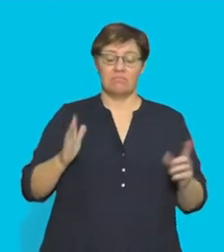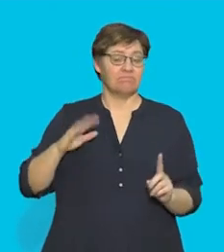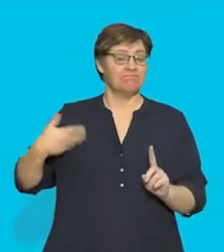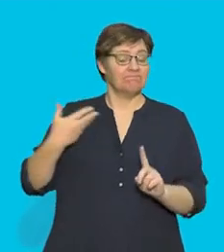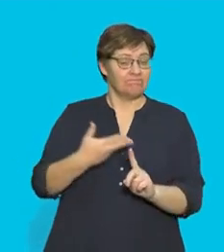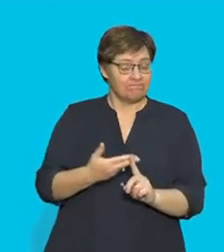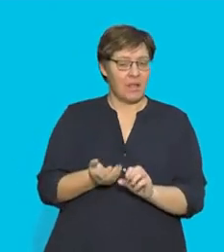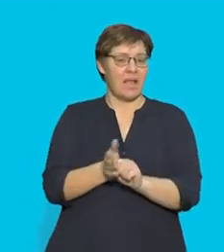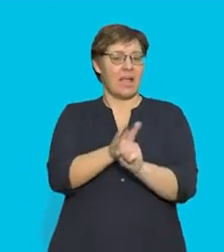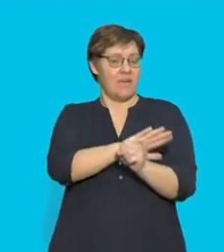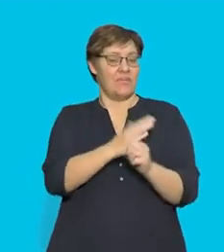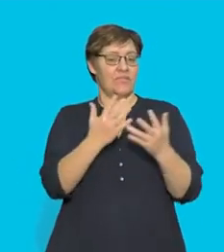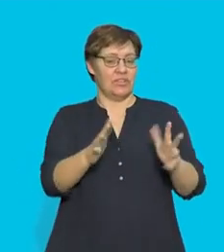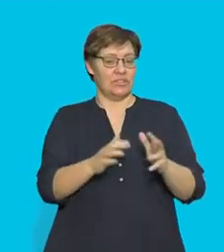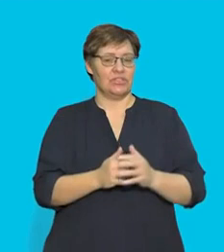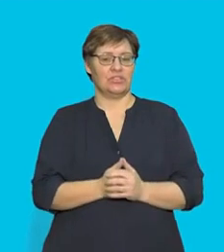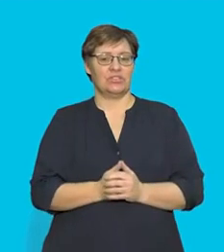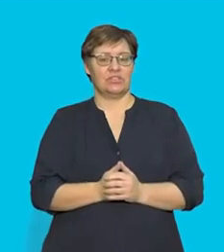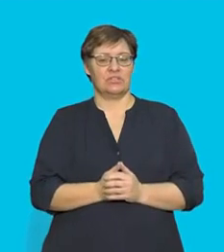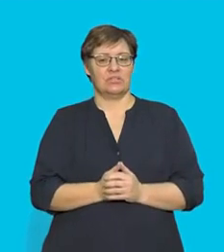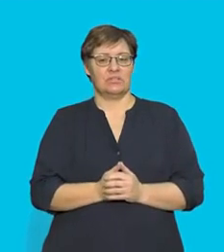Okay, so far we've covered